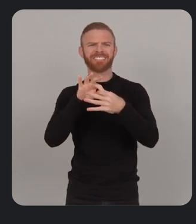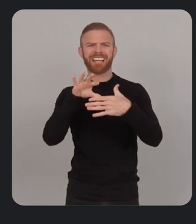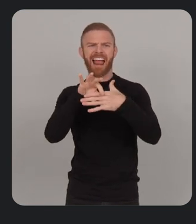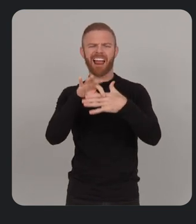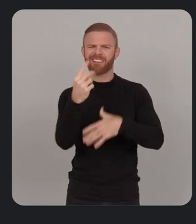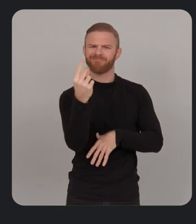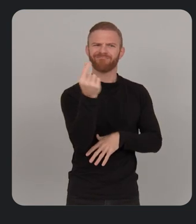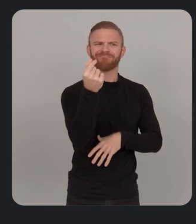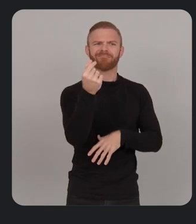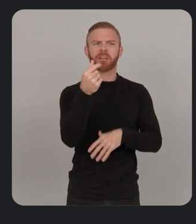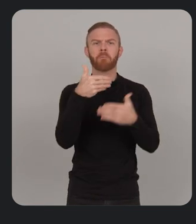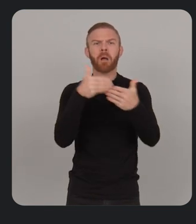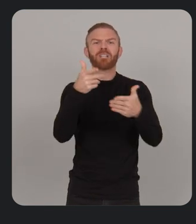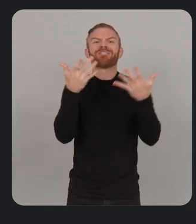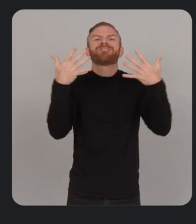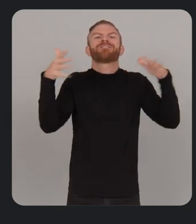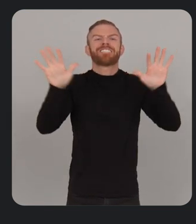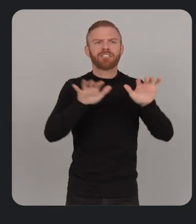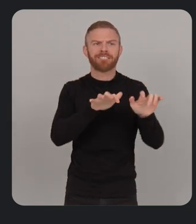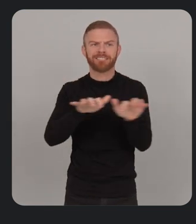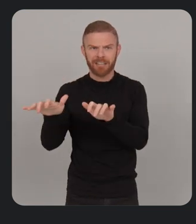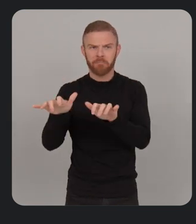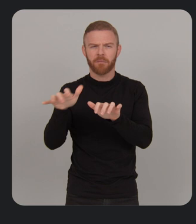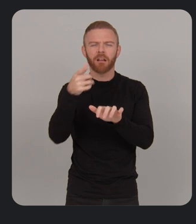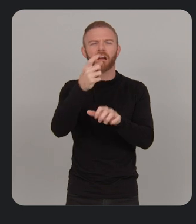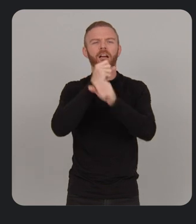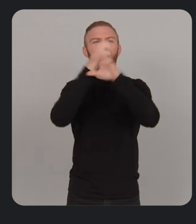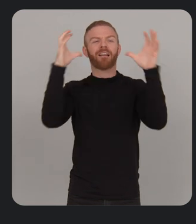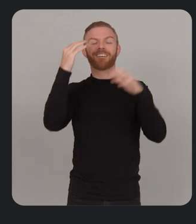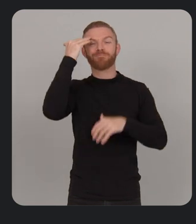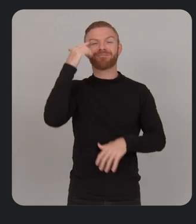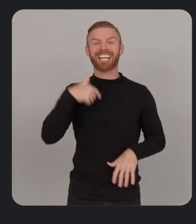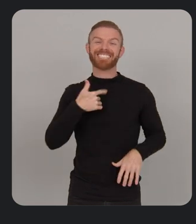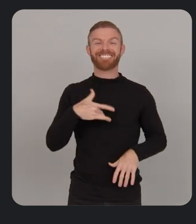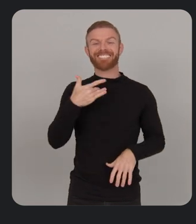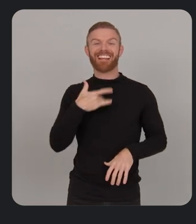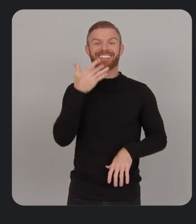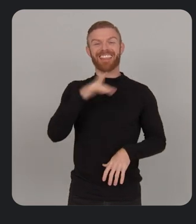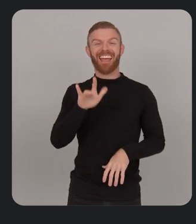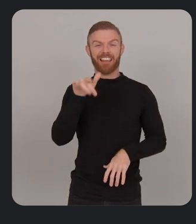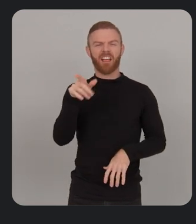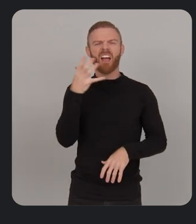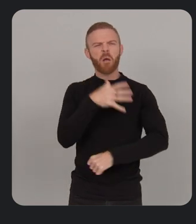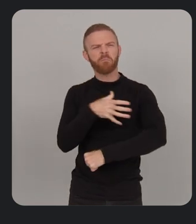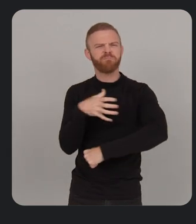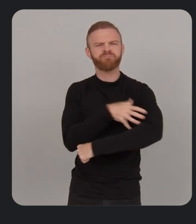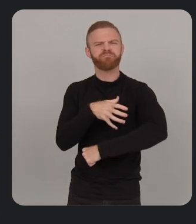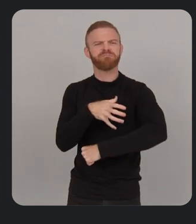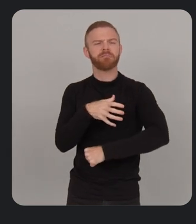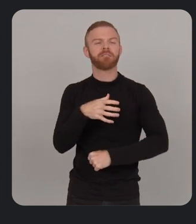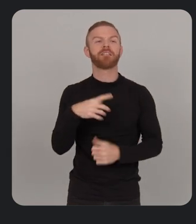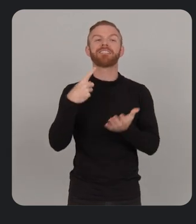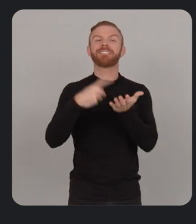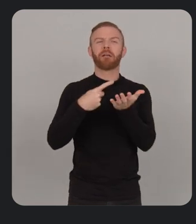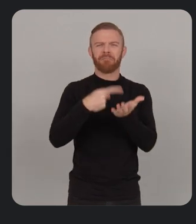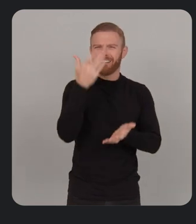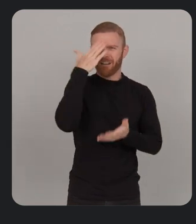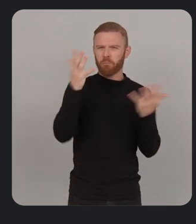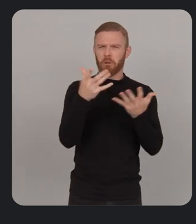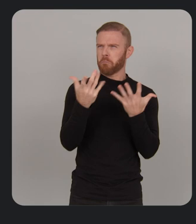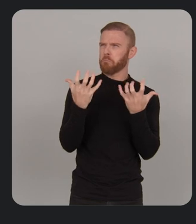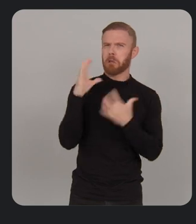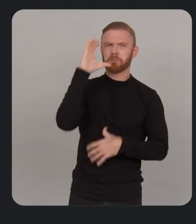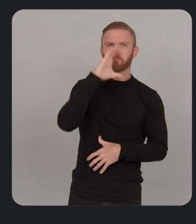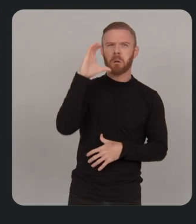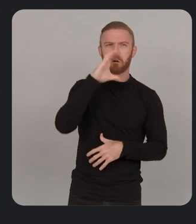straight away, before you've even finished typing. Think of it as a deliberate, supercharged, I'm feeling lucky. Sometimes you don't know what you want to explore